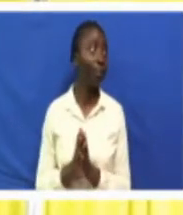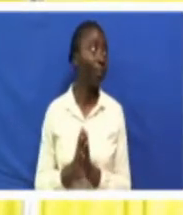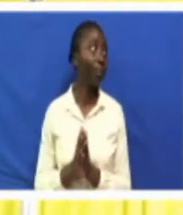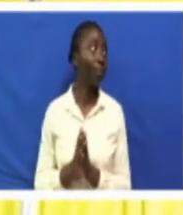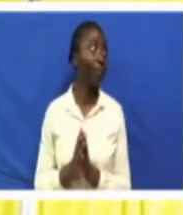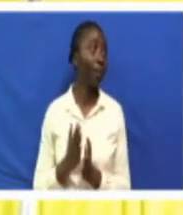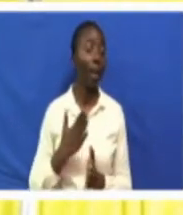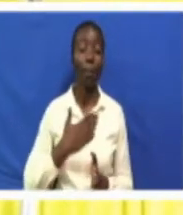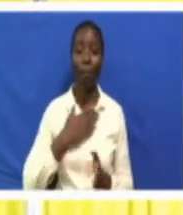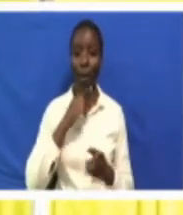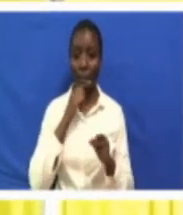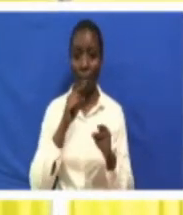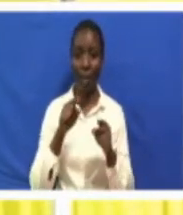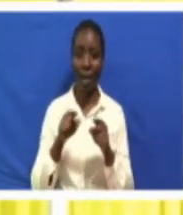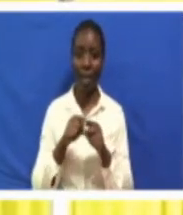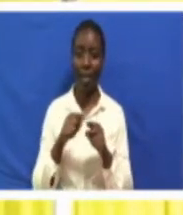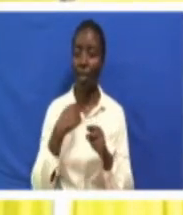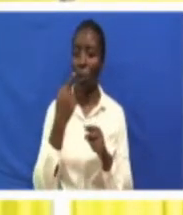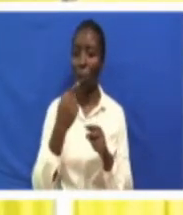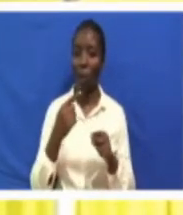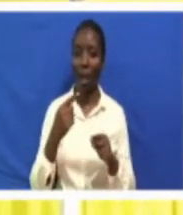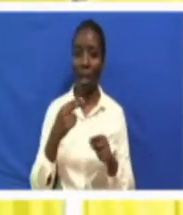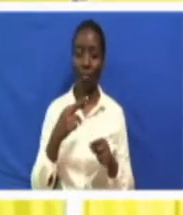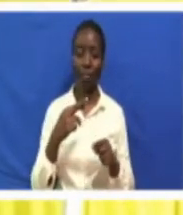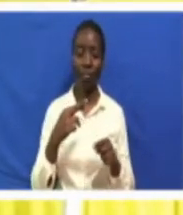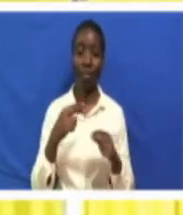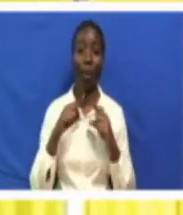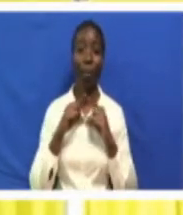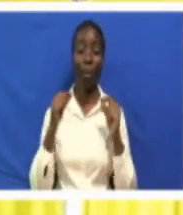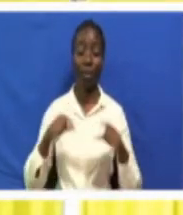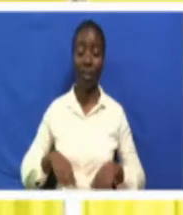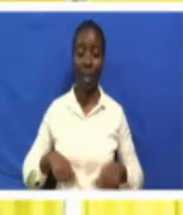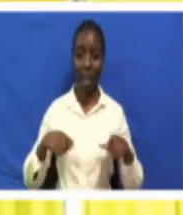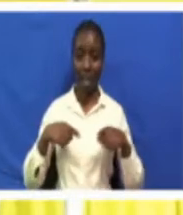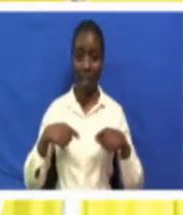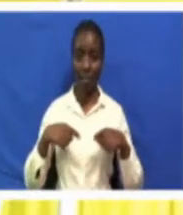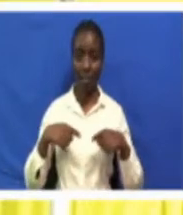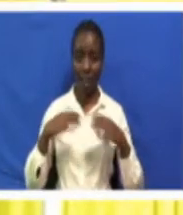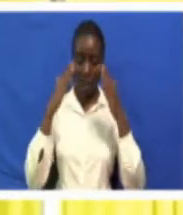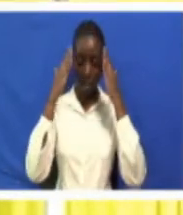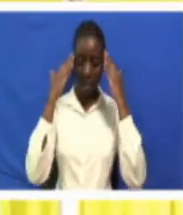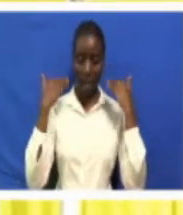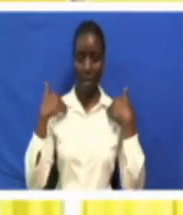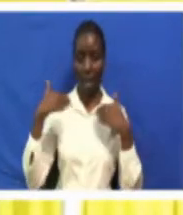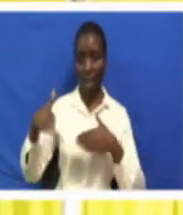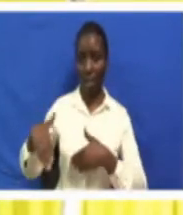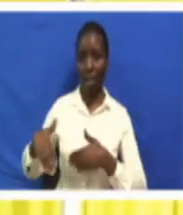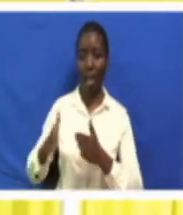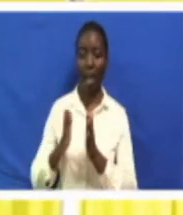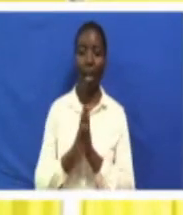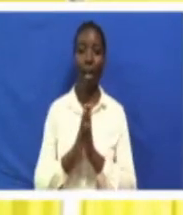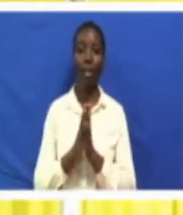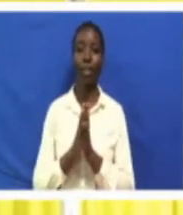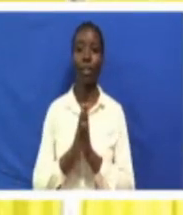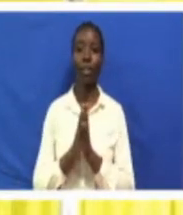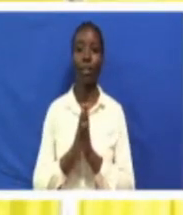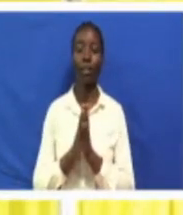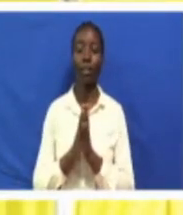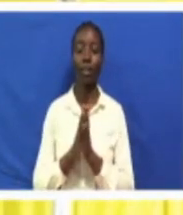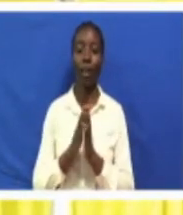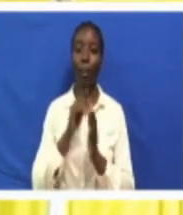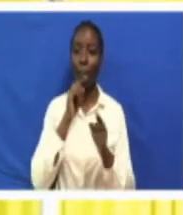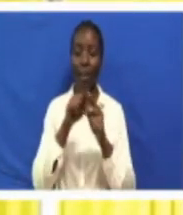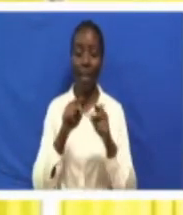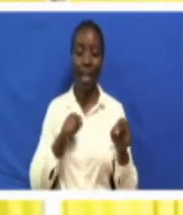my brothers in priesthood religious men and women and my brothers and sisters in Christ